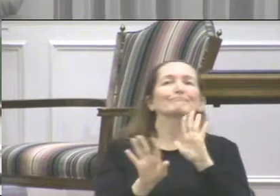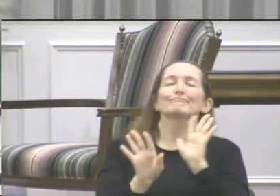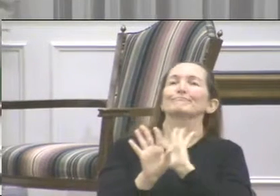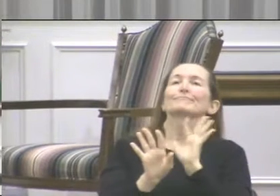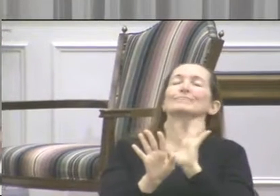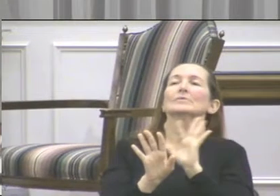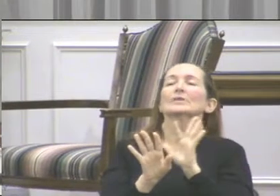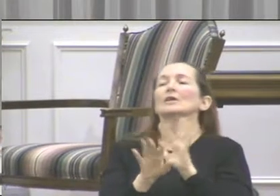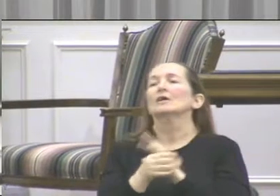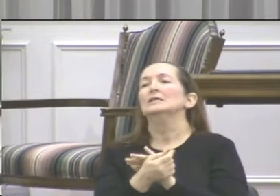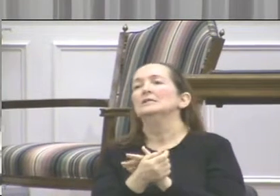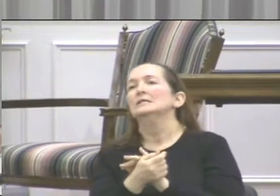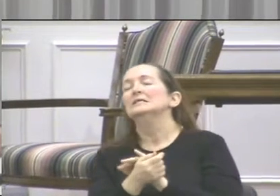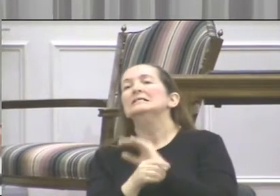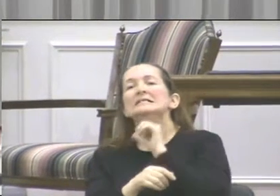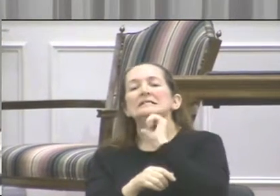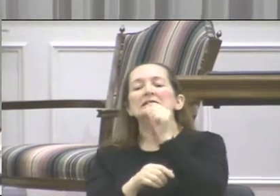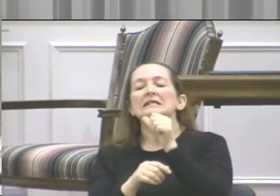Not take it out of context.